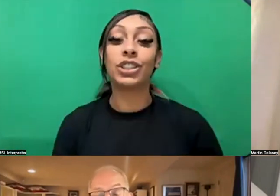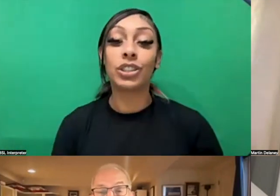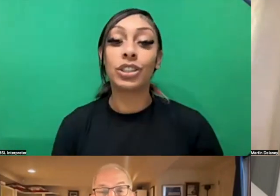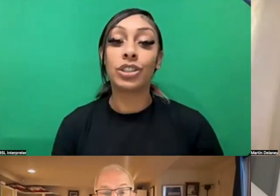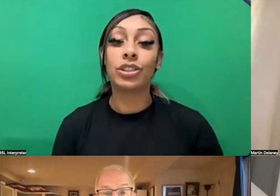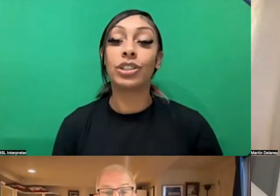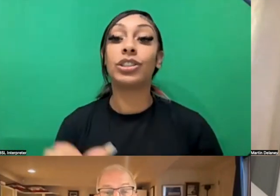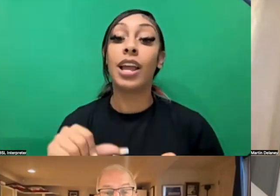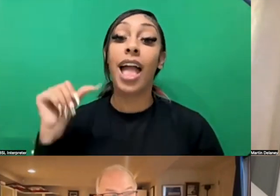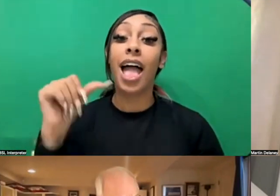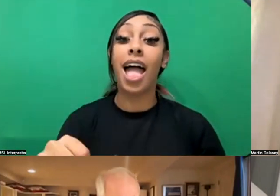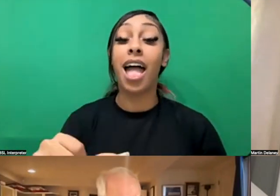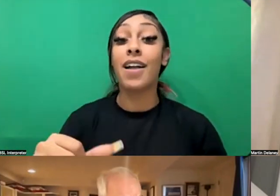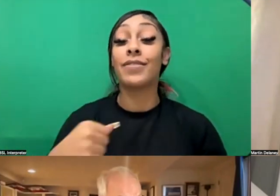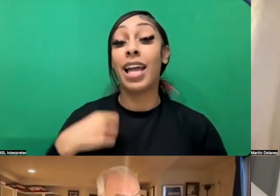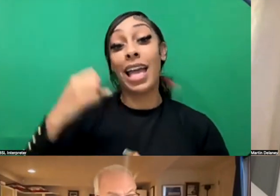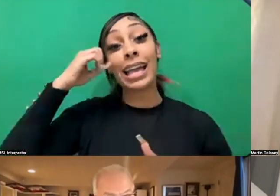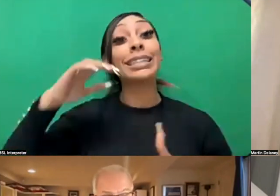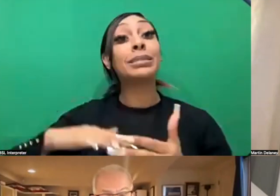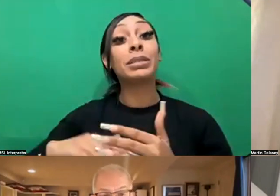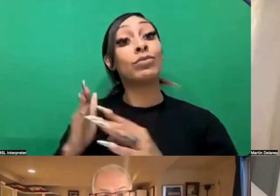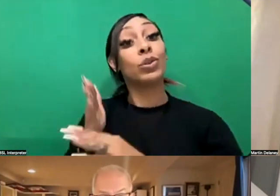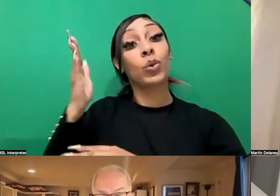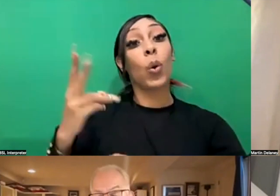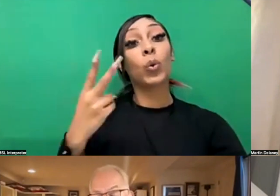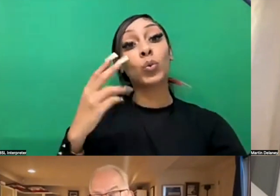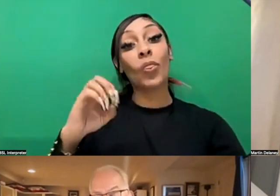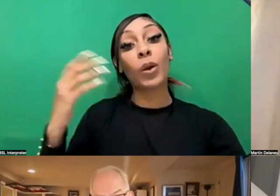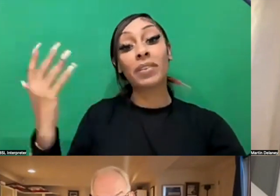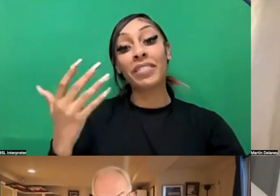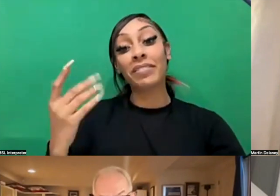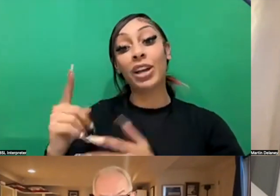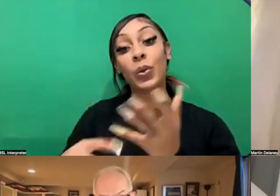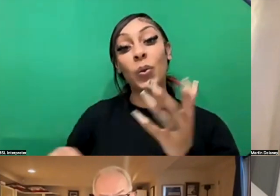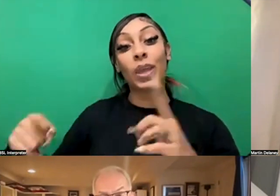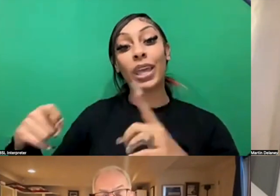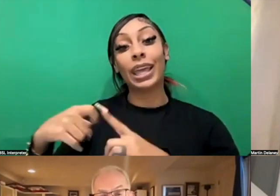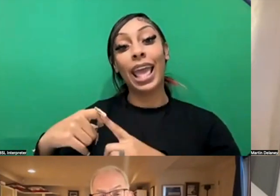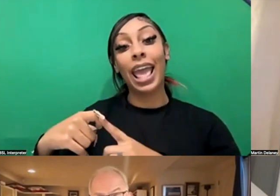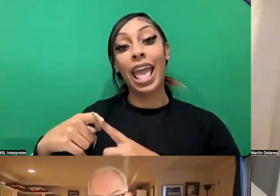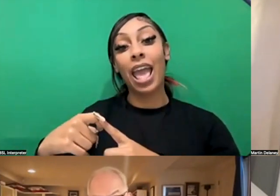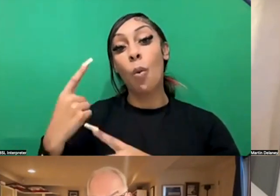profound experience of attending the UK's